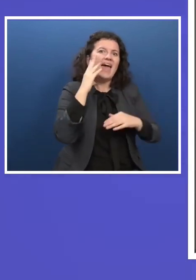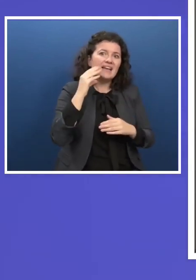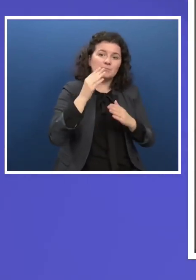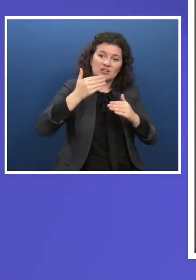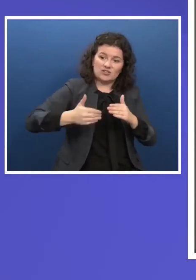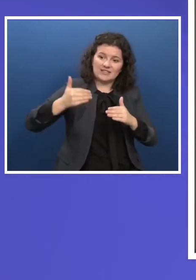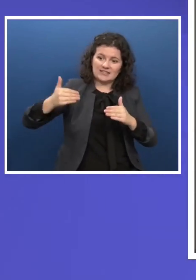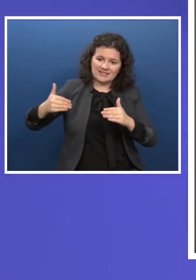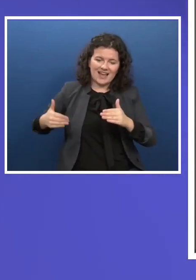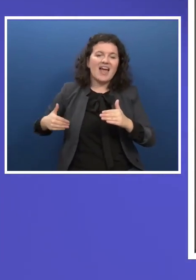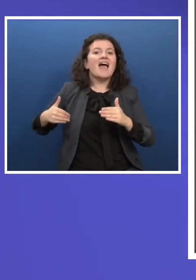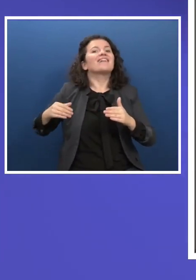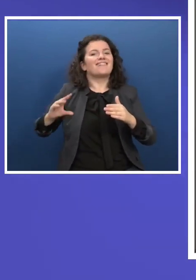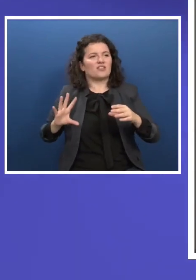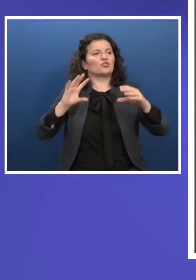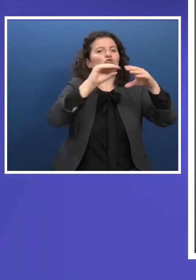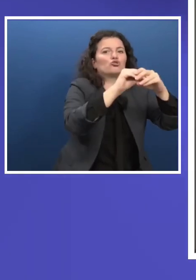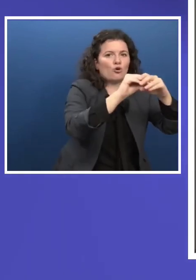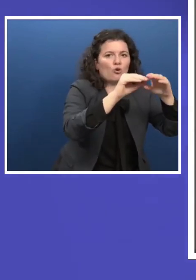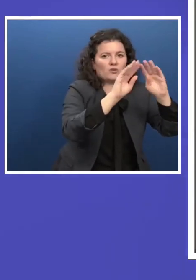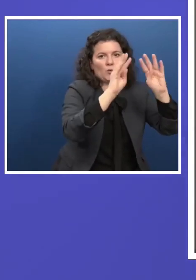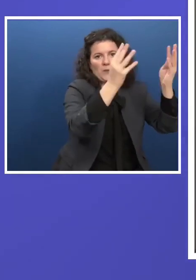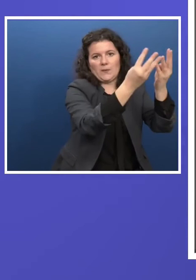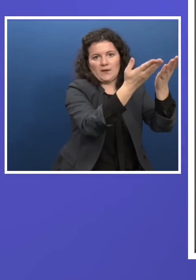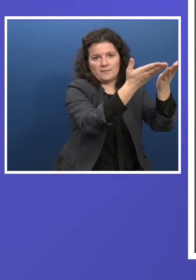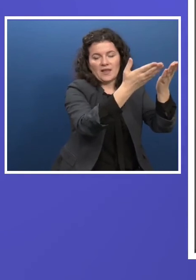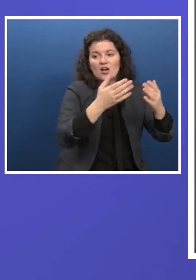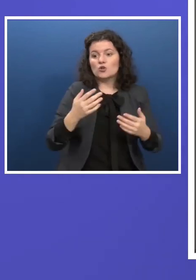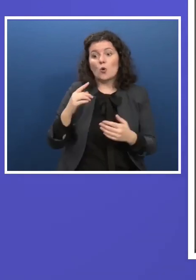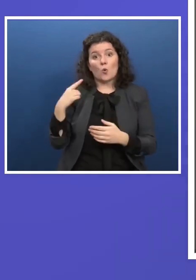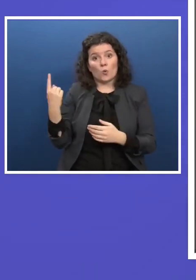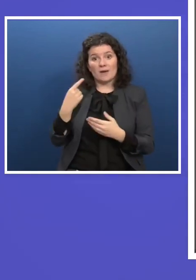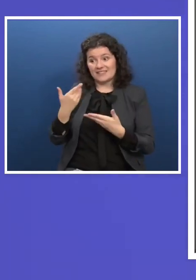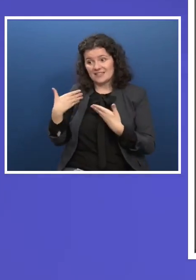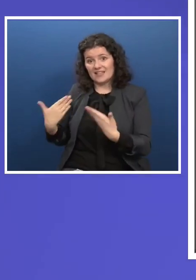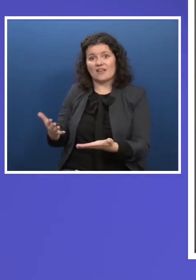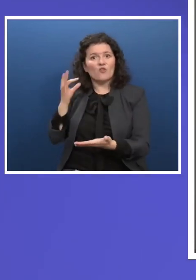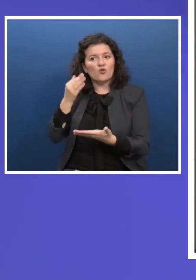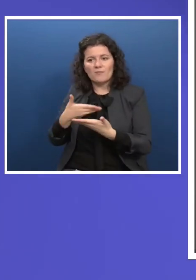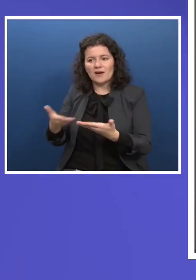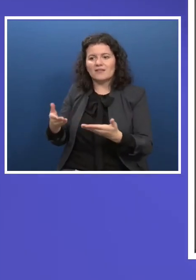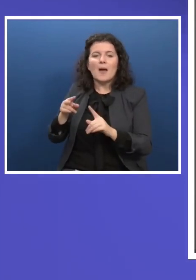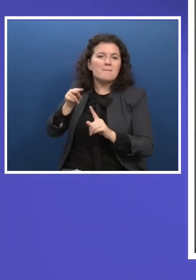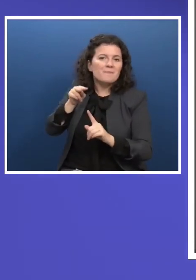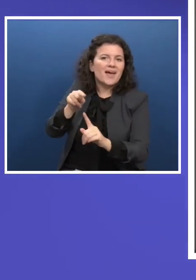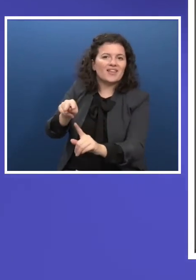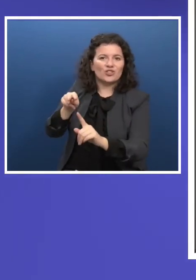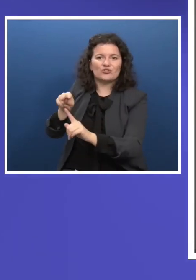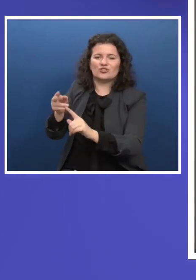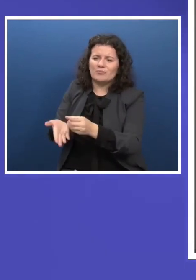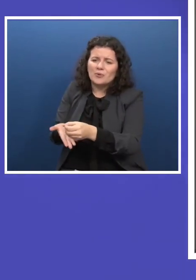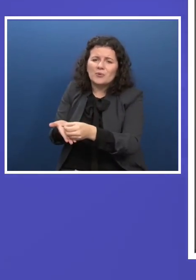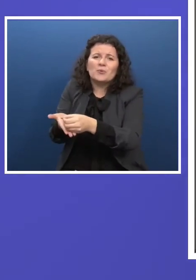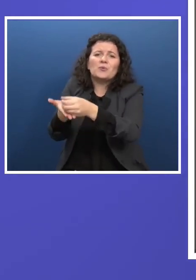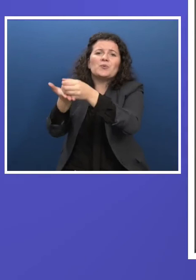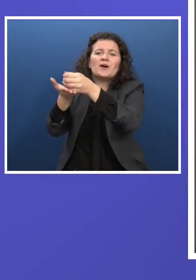women possibilities really and give them mentorships and everything so that they can really